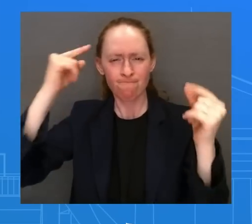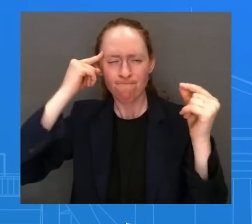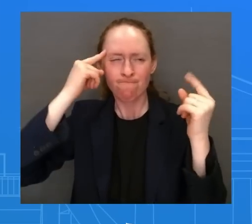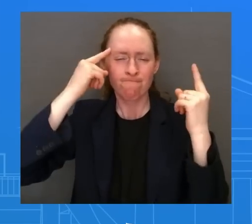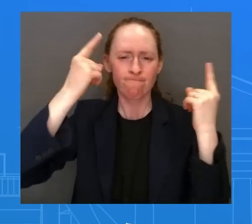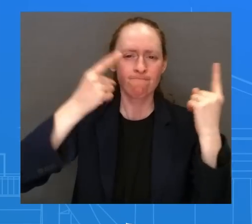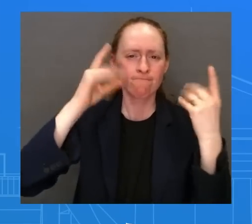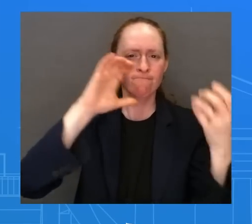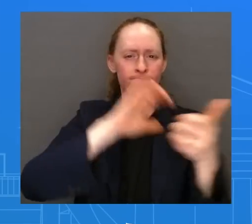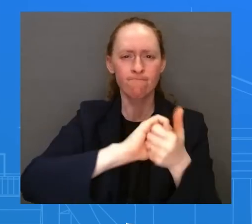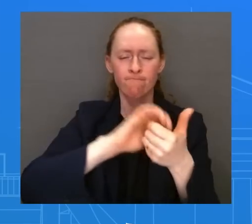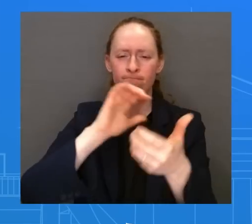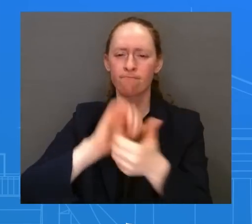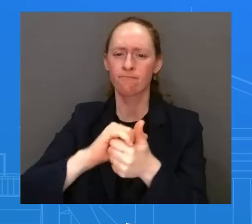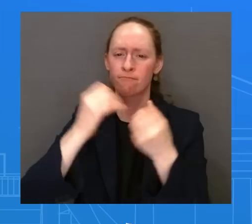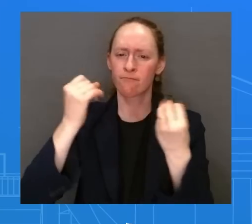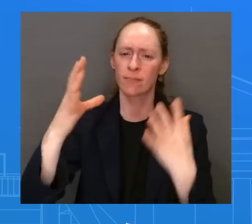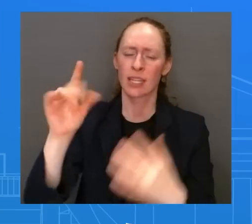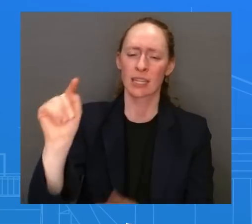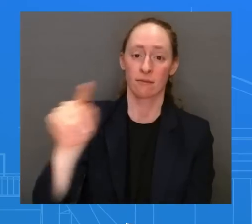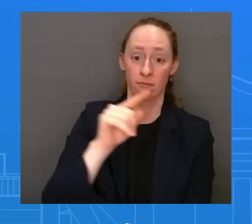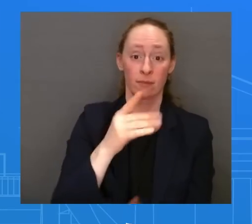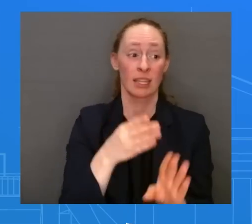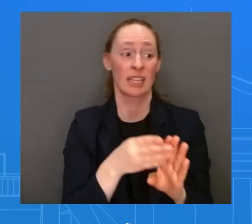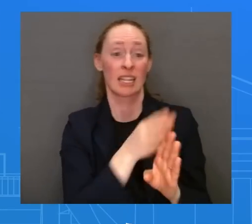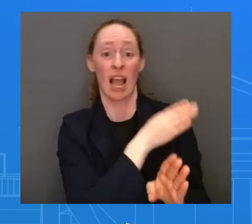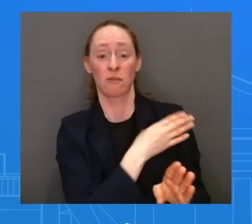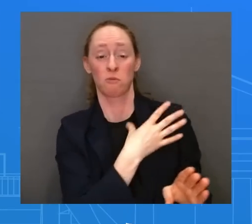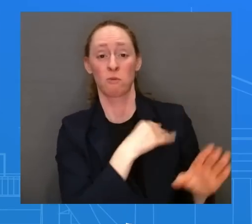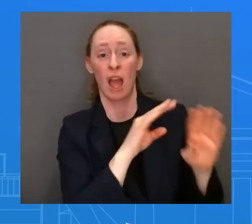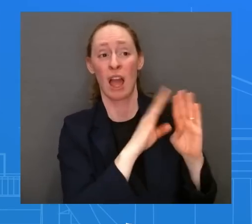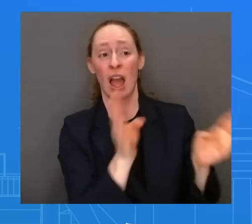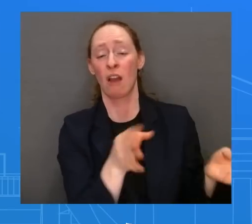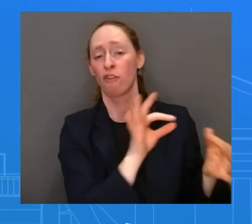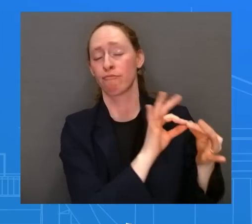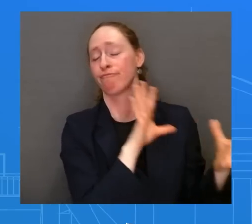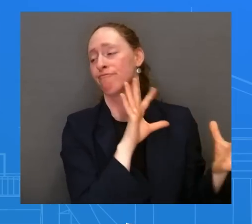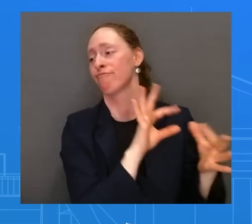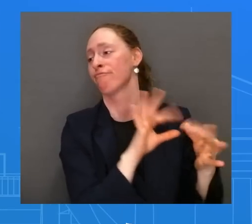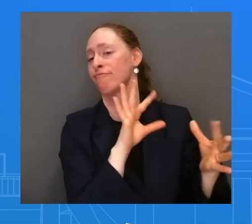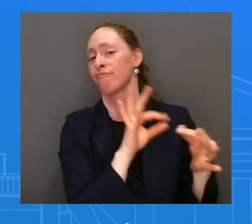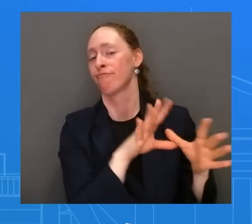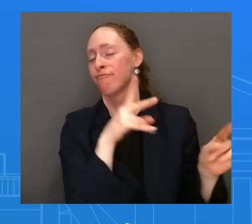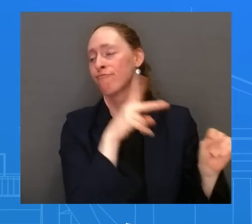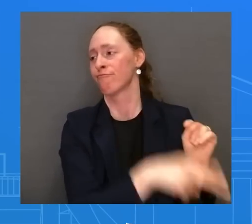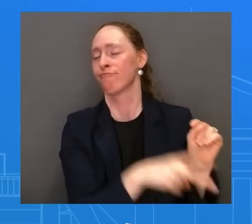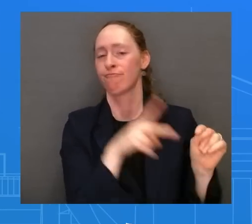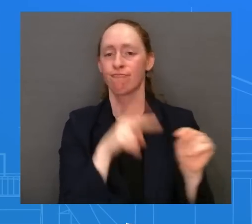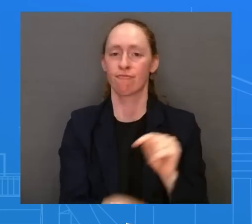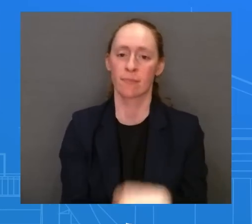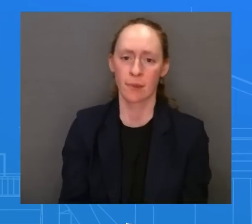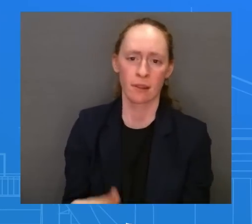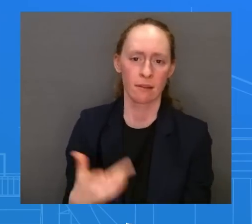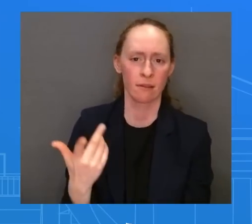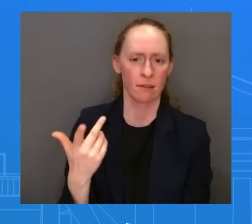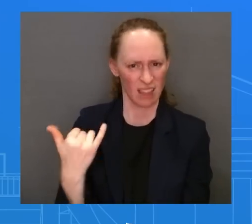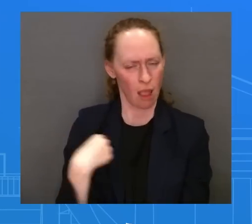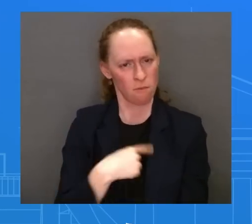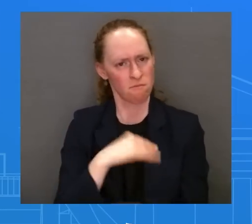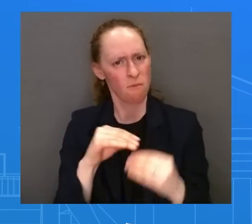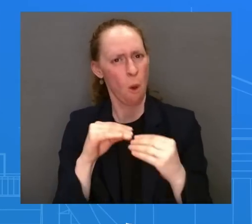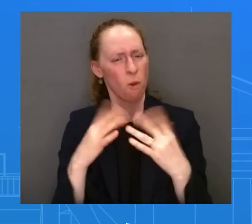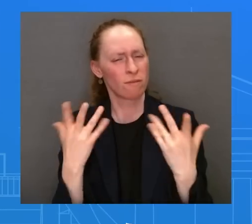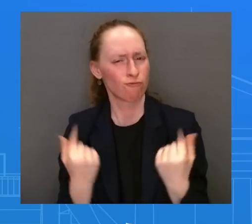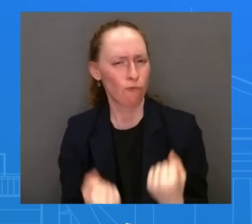administration and denigrated were Revitalize sizing them or bringing them back we're reinforcing them and America's footing on the global